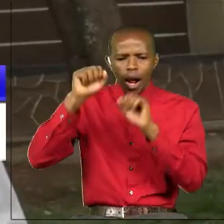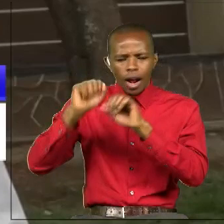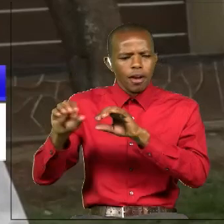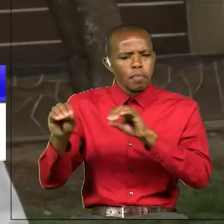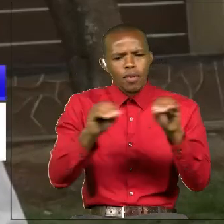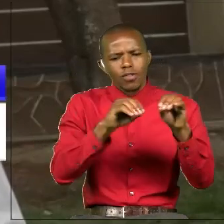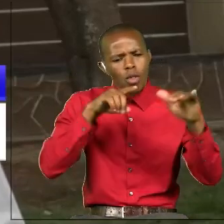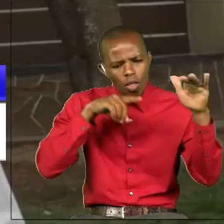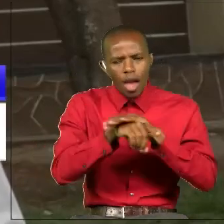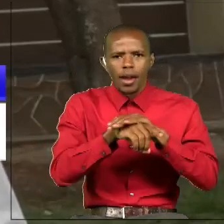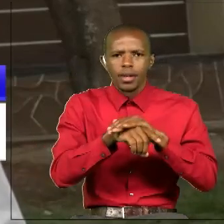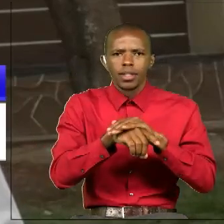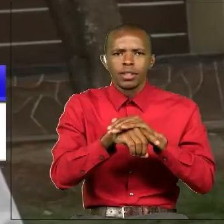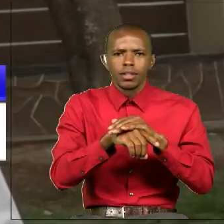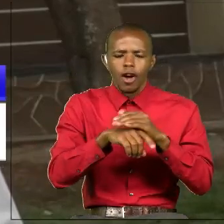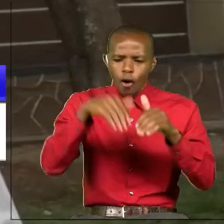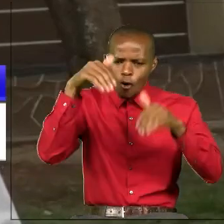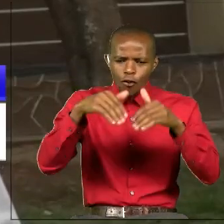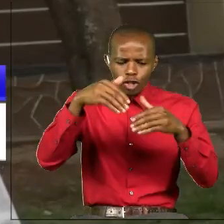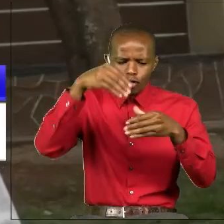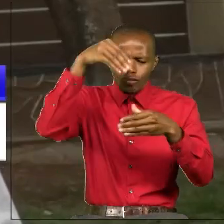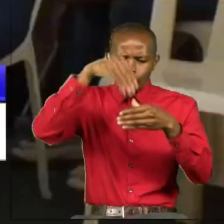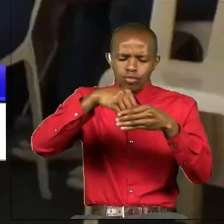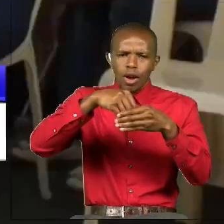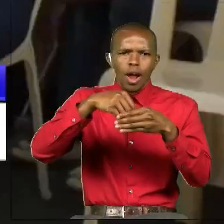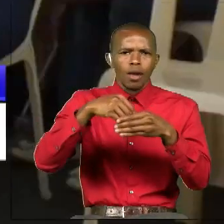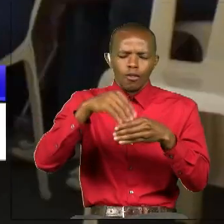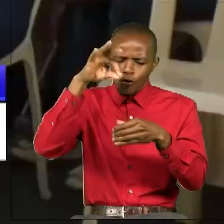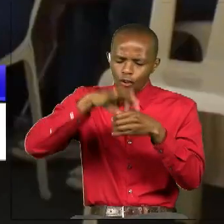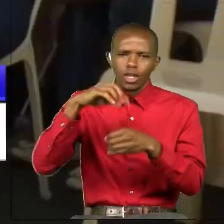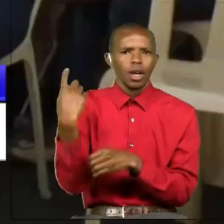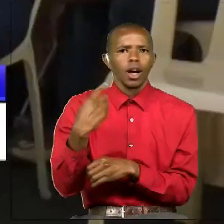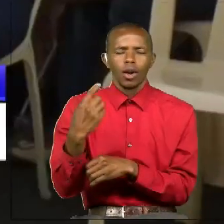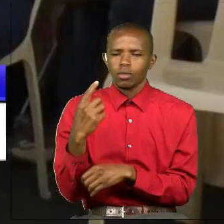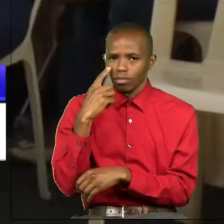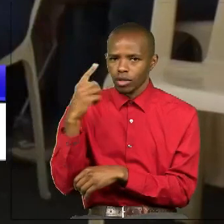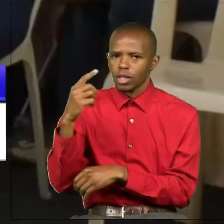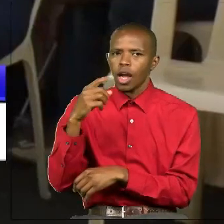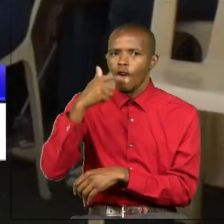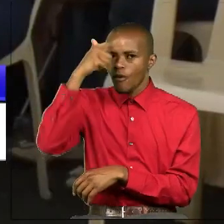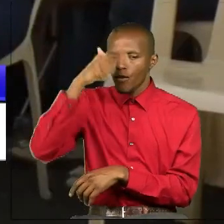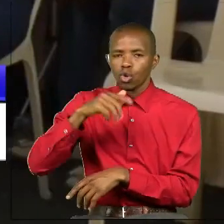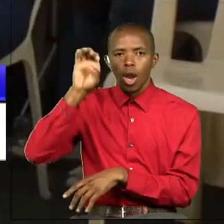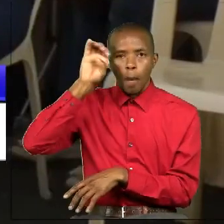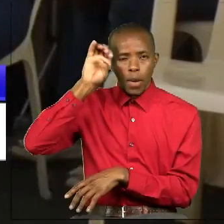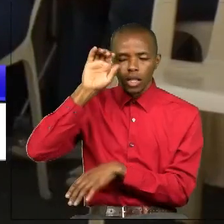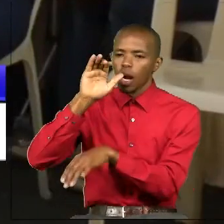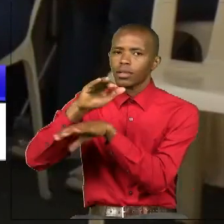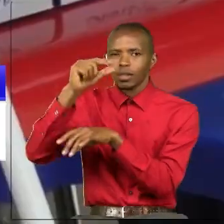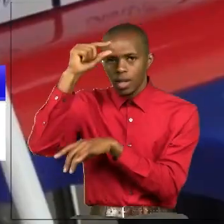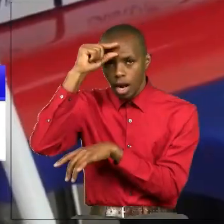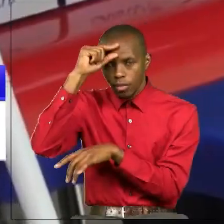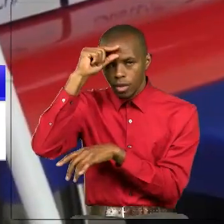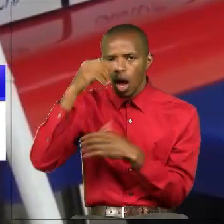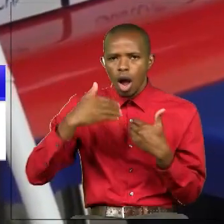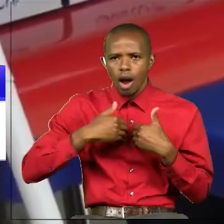uweze kuingia ndani ya hiyo booth alone, then you do your voting alone. Moses, who is visually impaired, is urging the government to